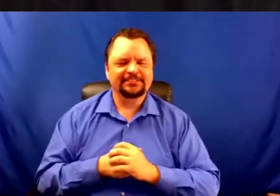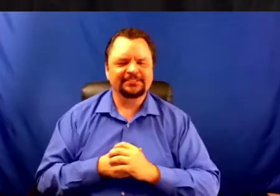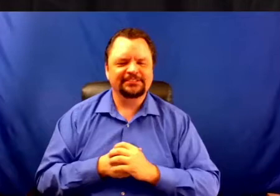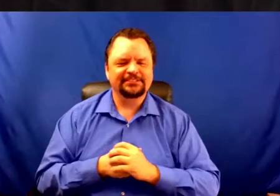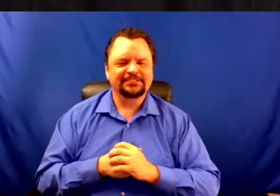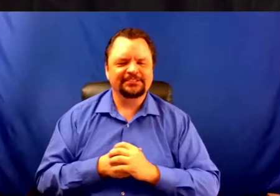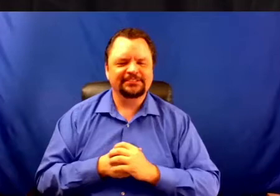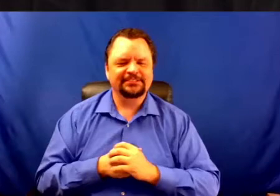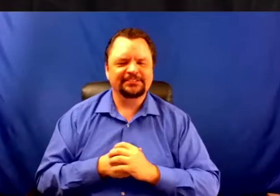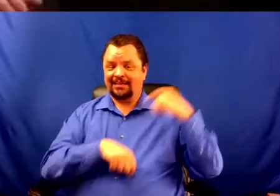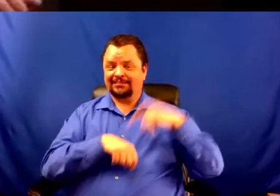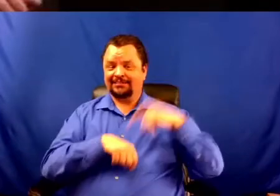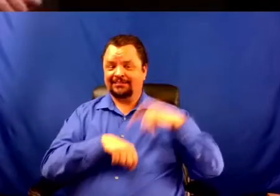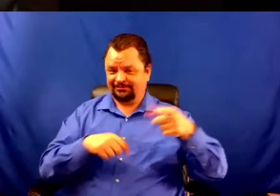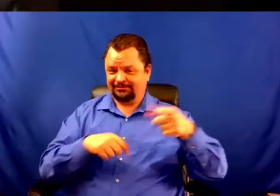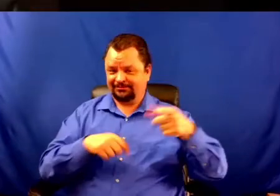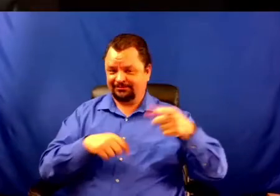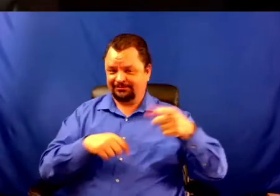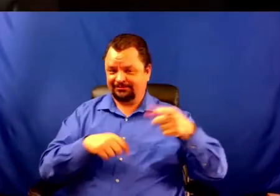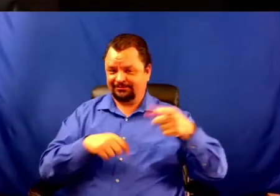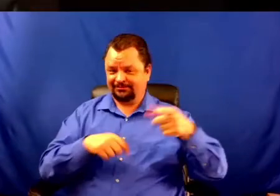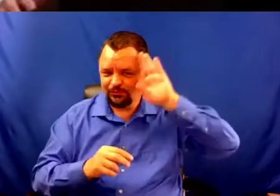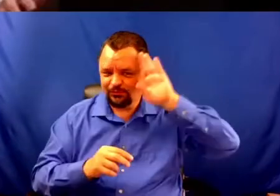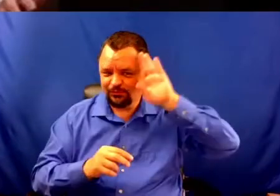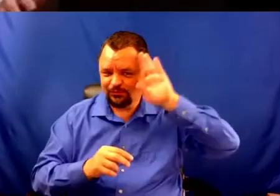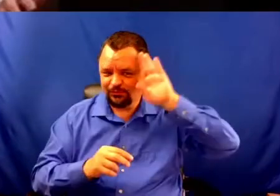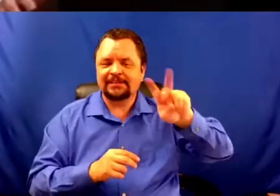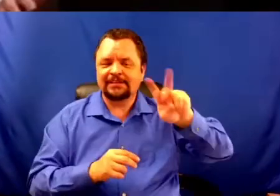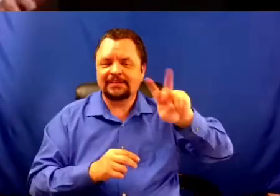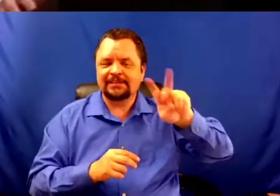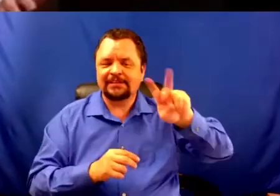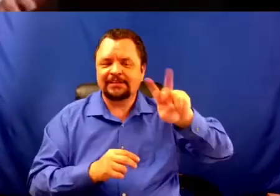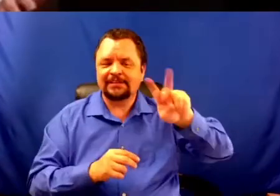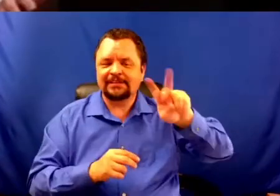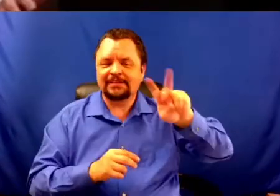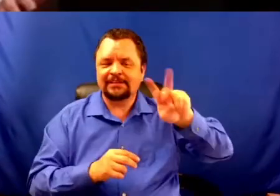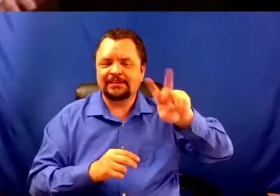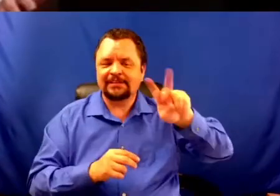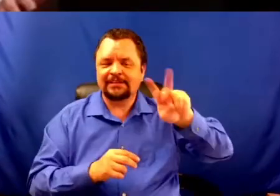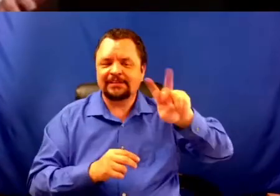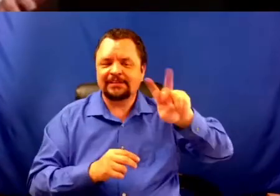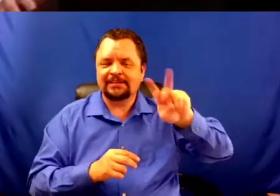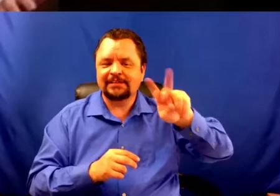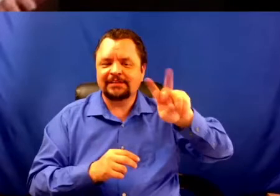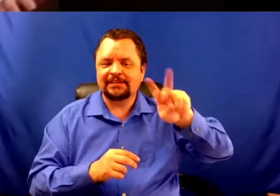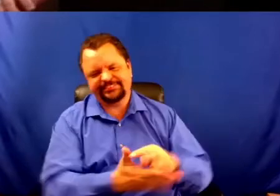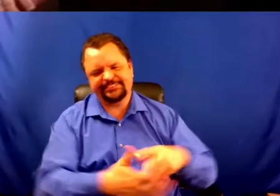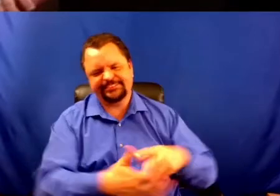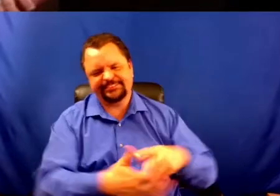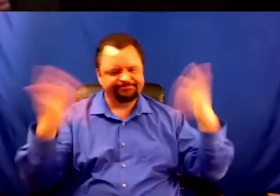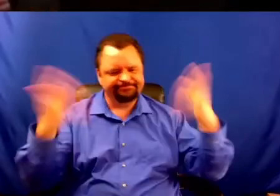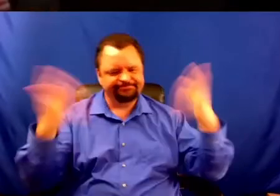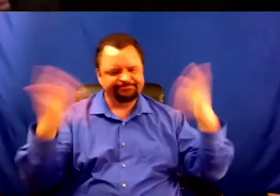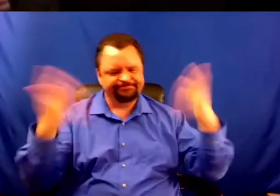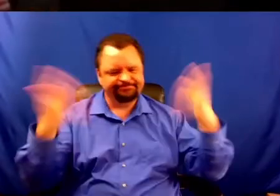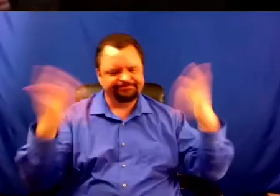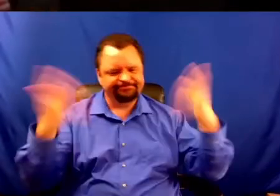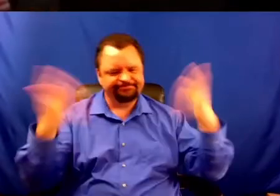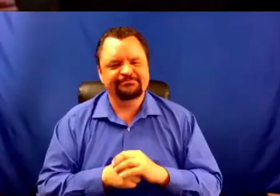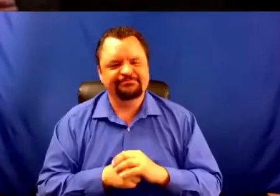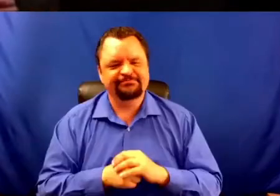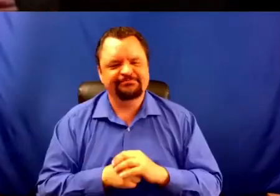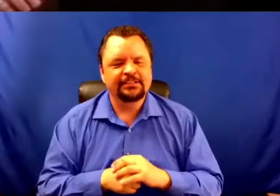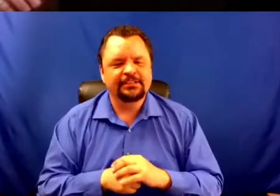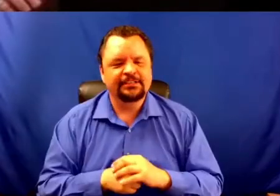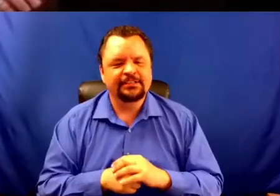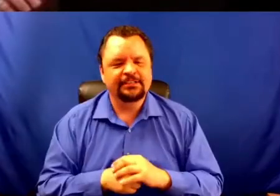been a while and a troubling time there. I'm just going to be giving some high-level updates with some specific data